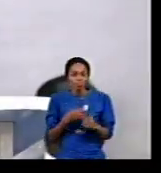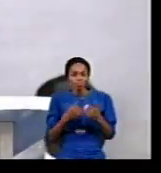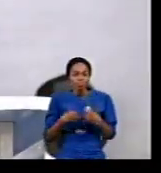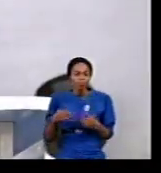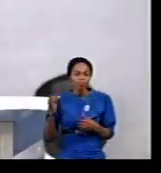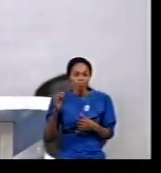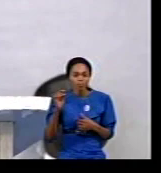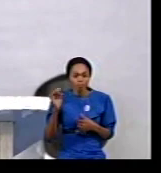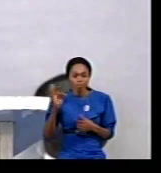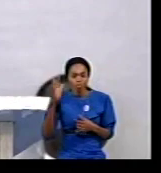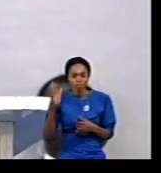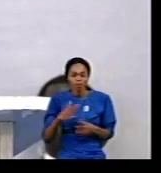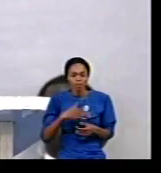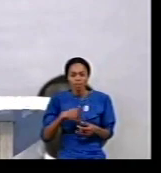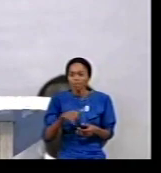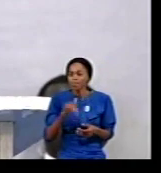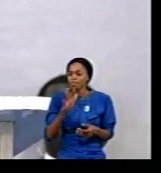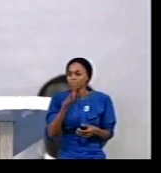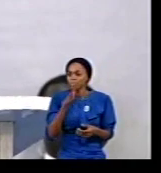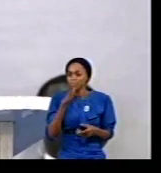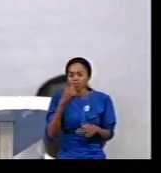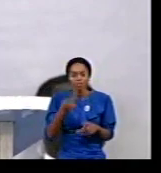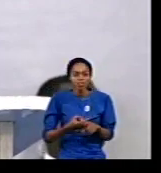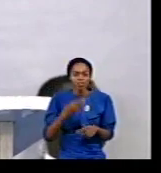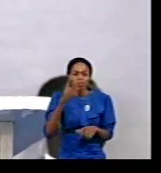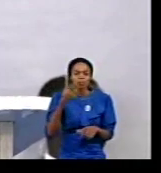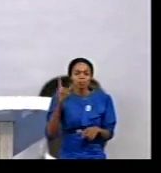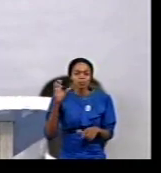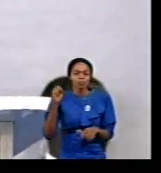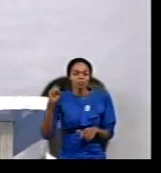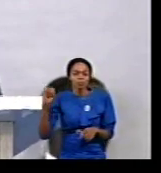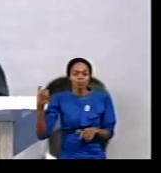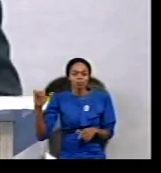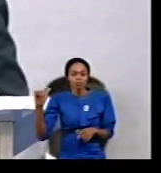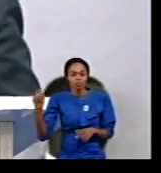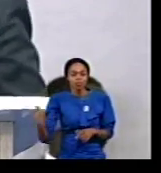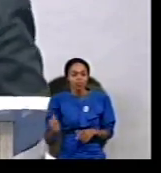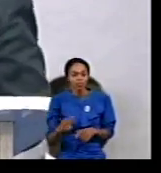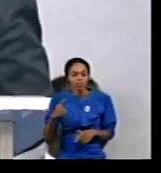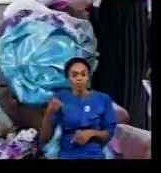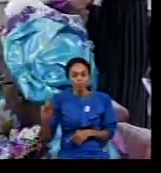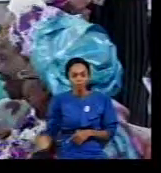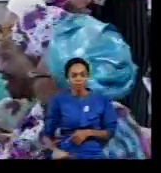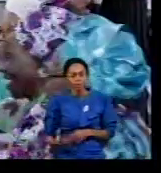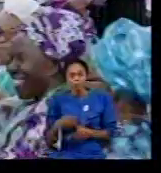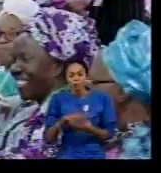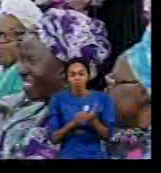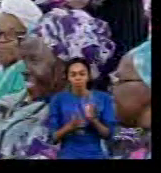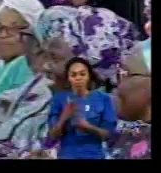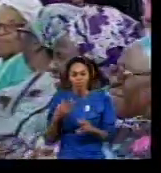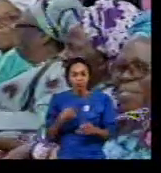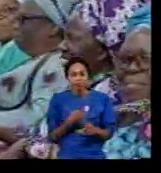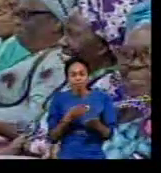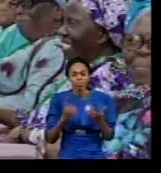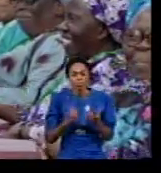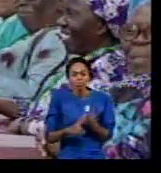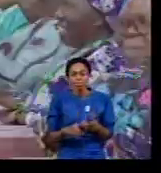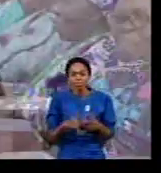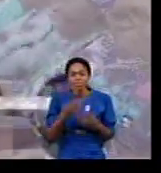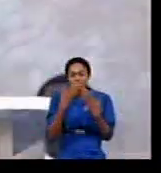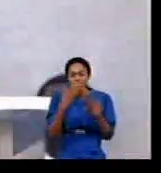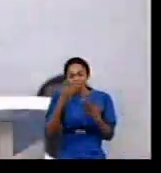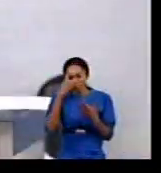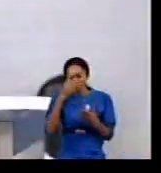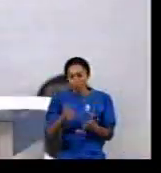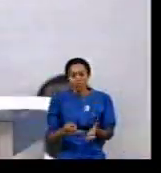I'm reading from verse 18. John chapter 17, we're looking at verse 18. See the assignment he has given to